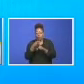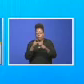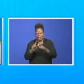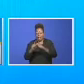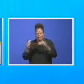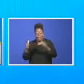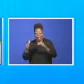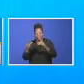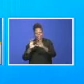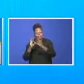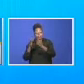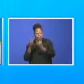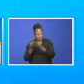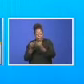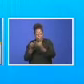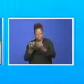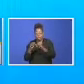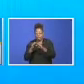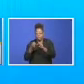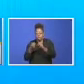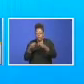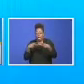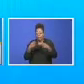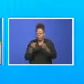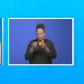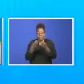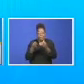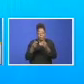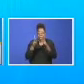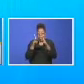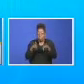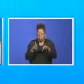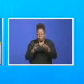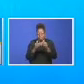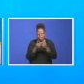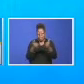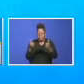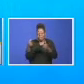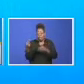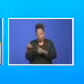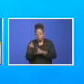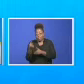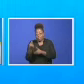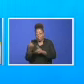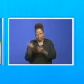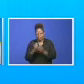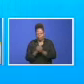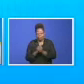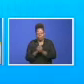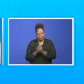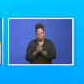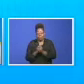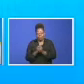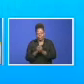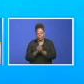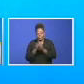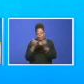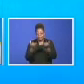so therefore, we have had a number of persons in quarantine. The persons who